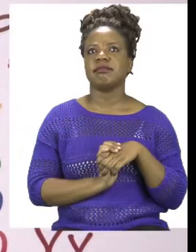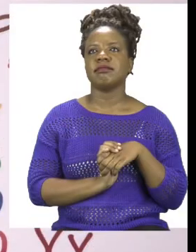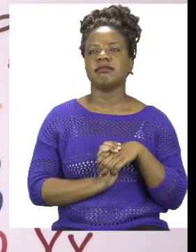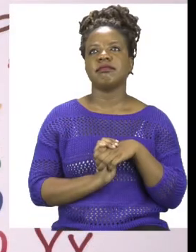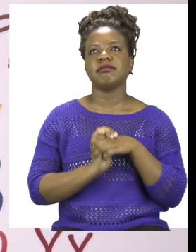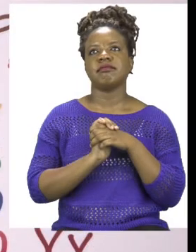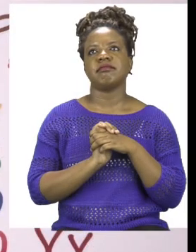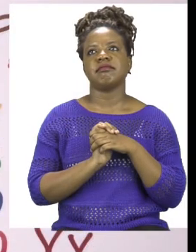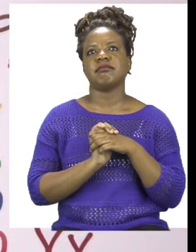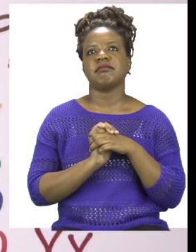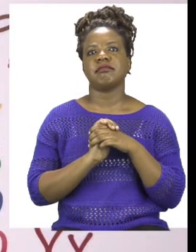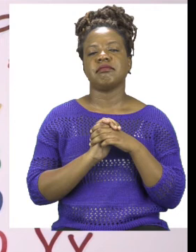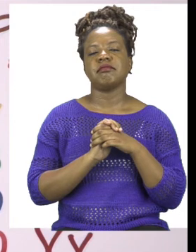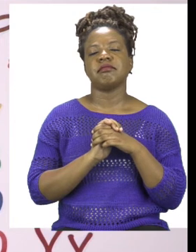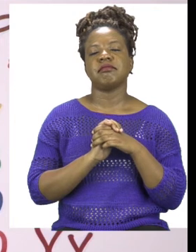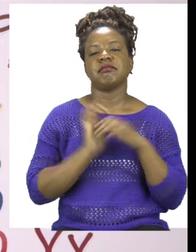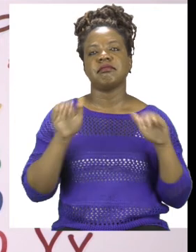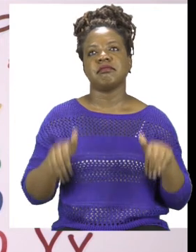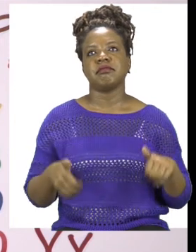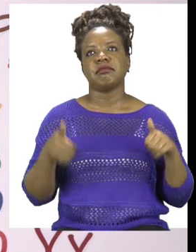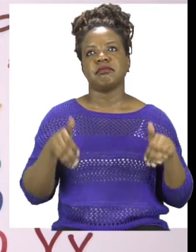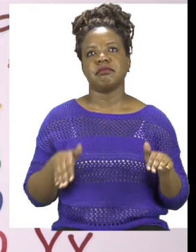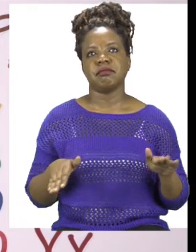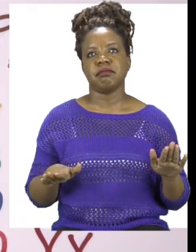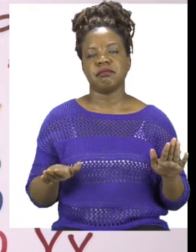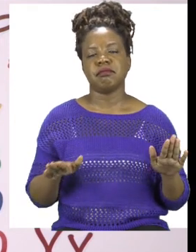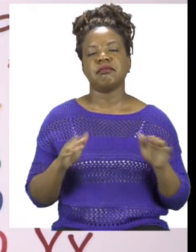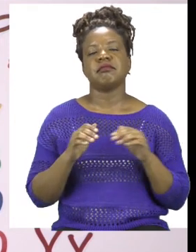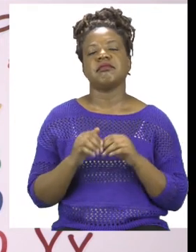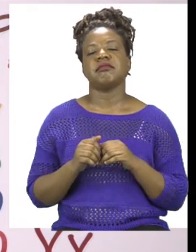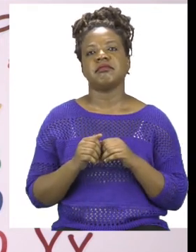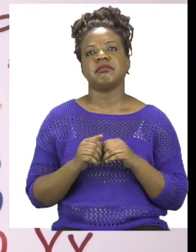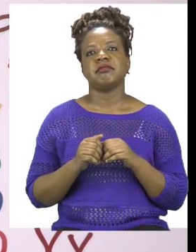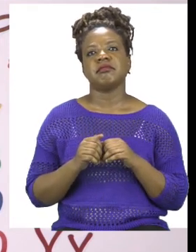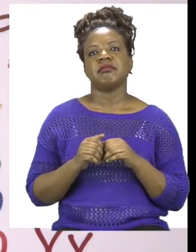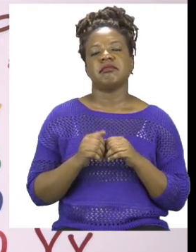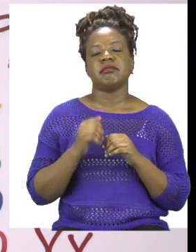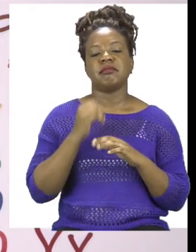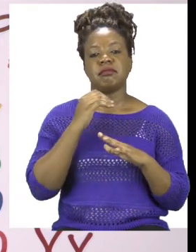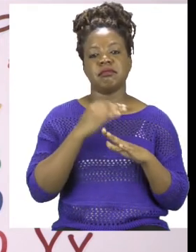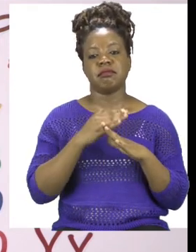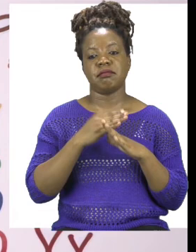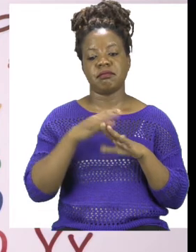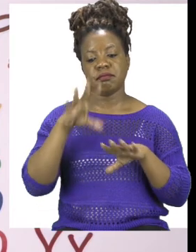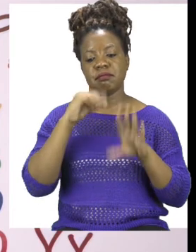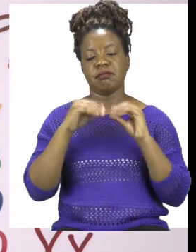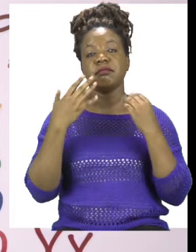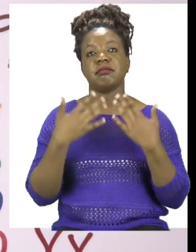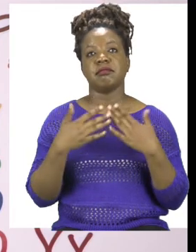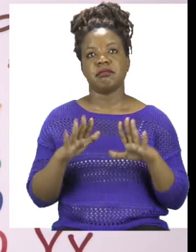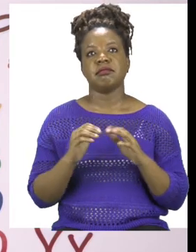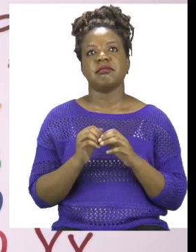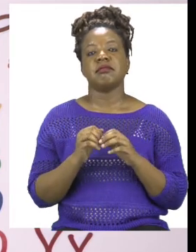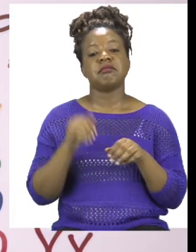Boys and girls, we have now come to the end of our lesson and I hope you had fun. Remember, if you're not sure what to do or something is